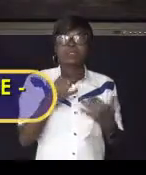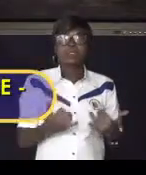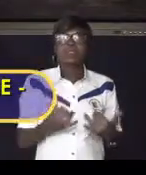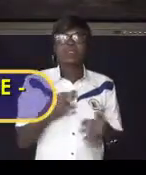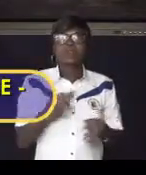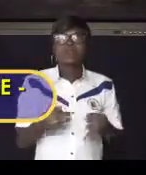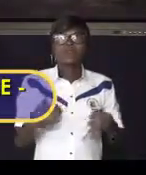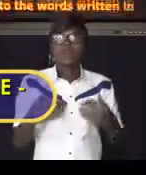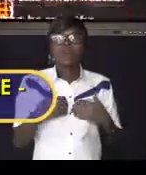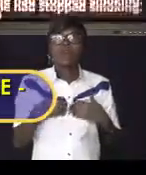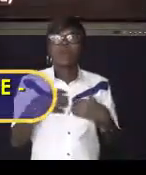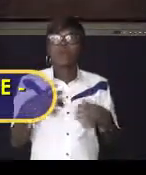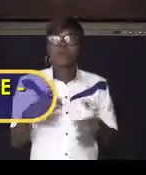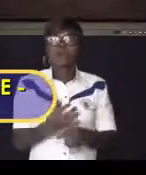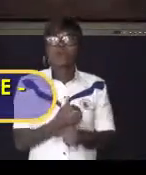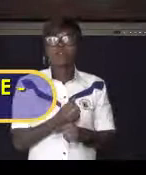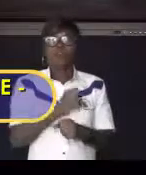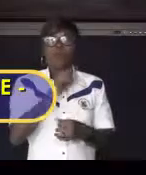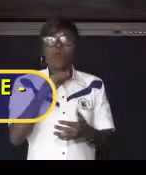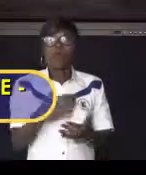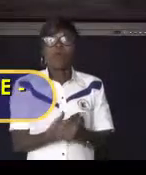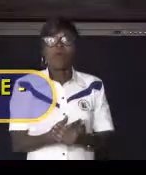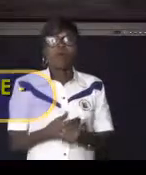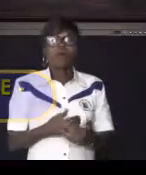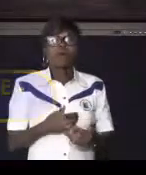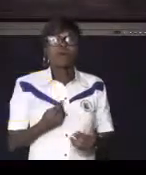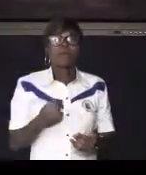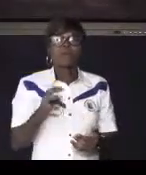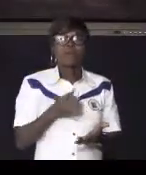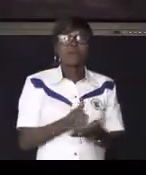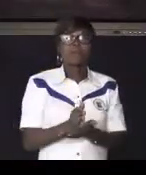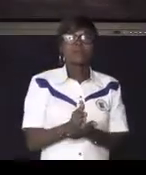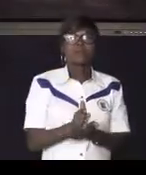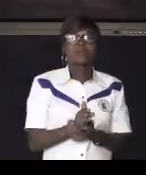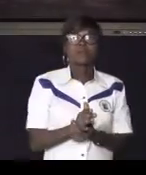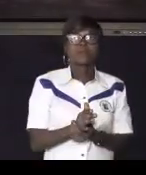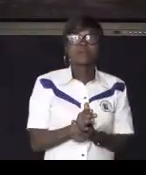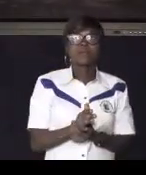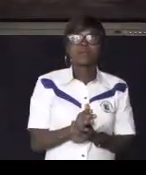Let's see if you've gotten all of them right.